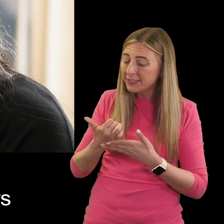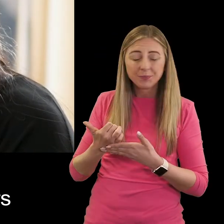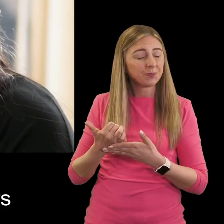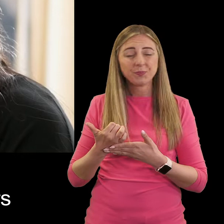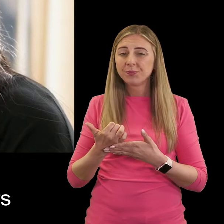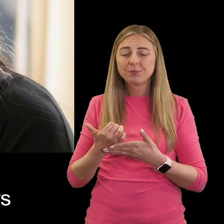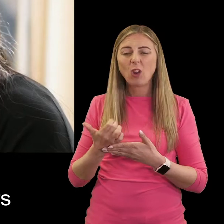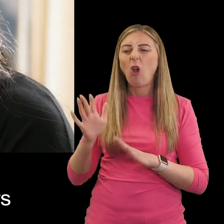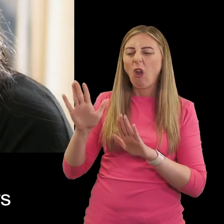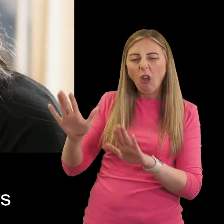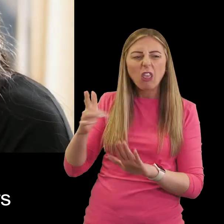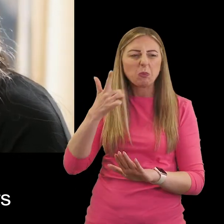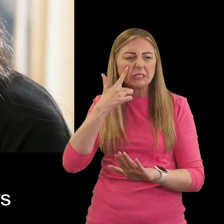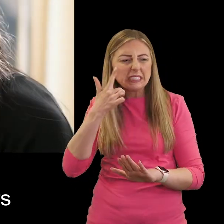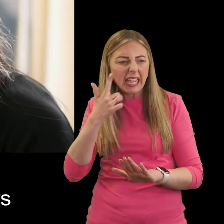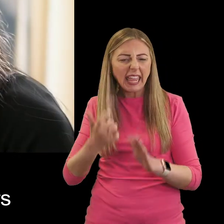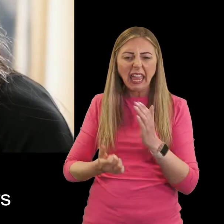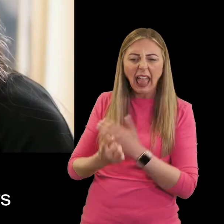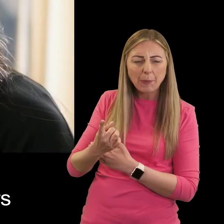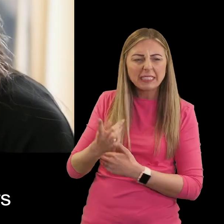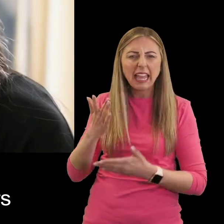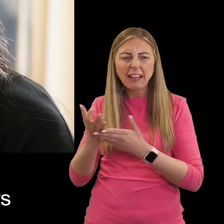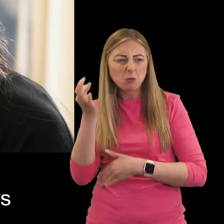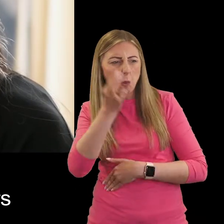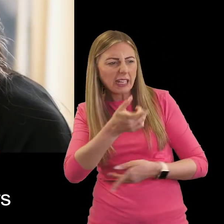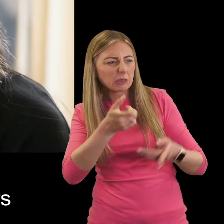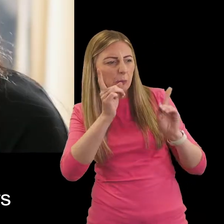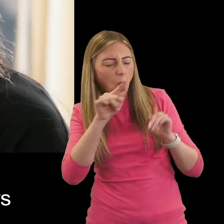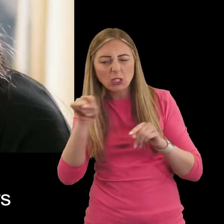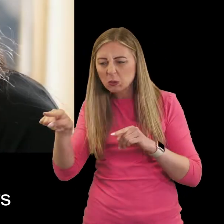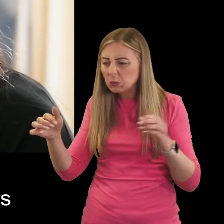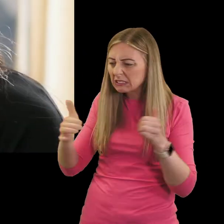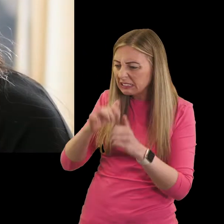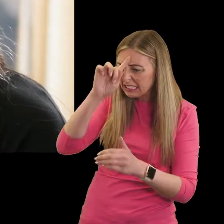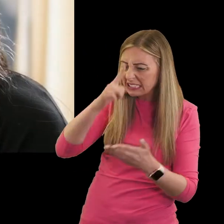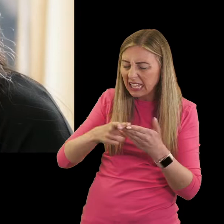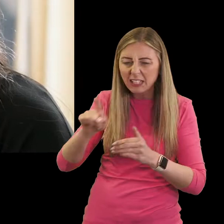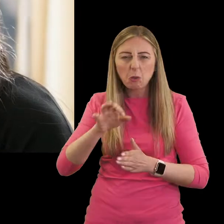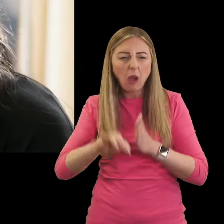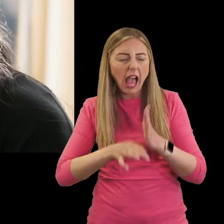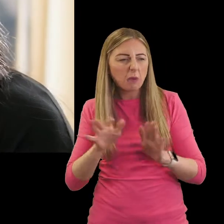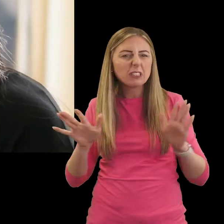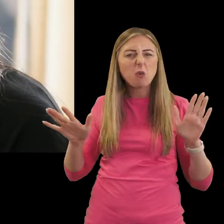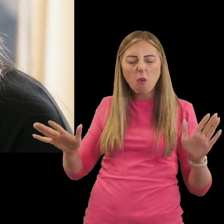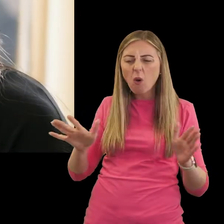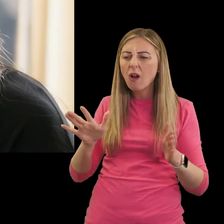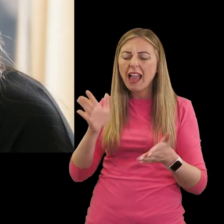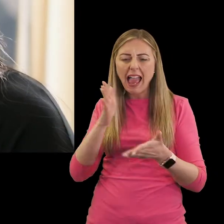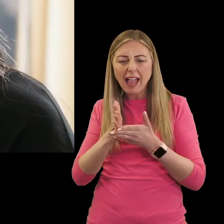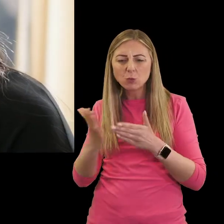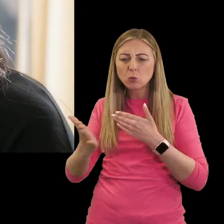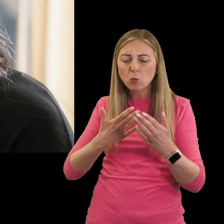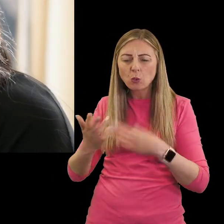wait and see when X manager comes back to decide about your hours, or we'll wait until the staffing on the department's